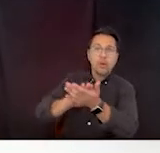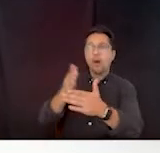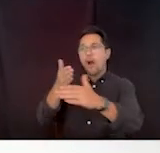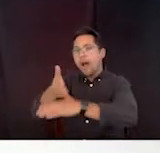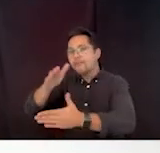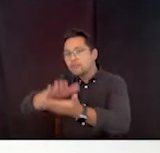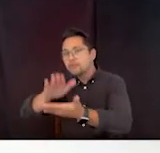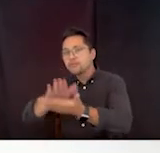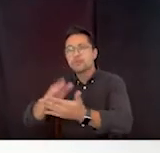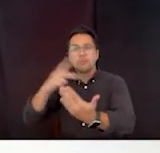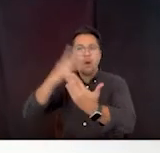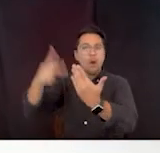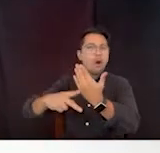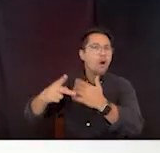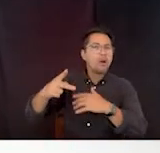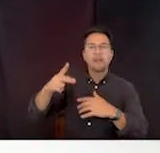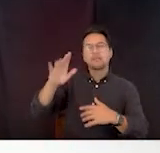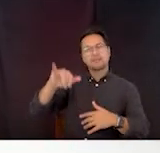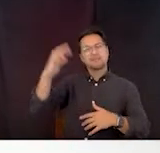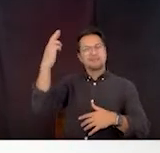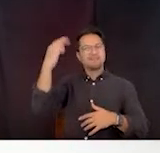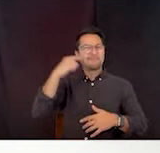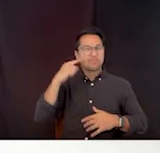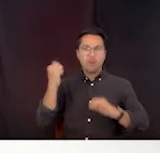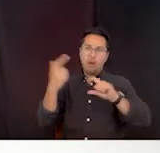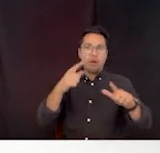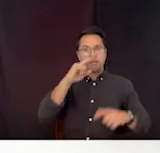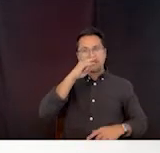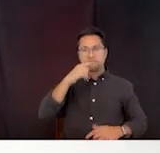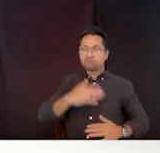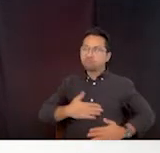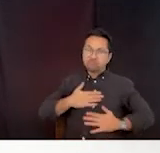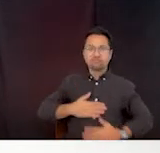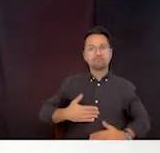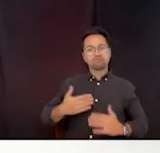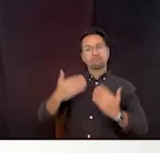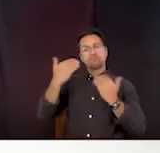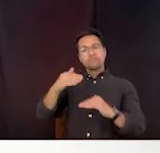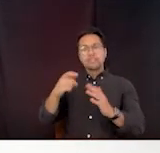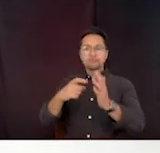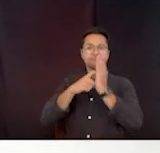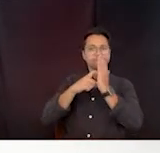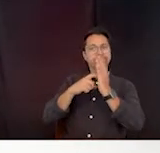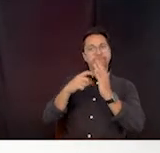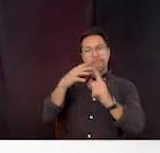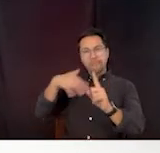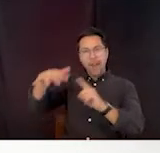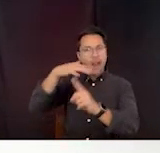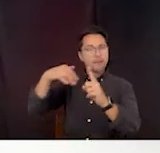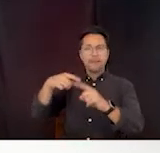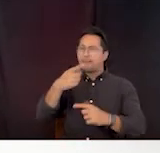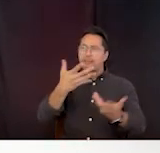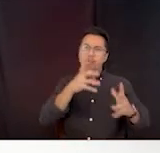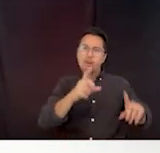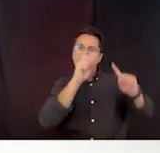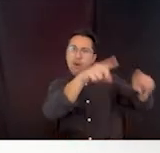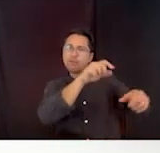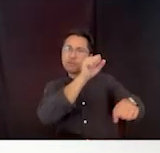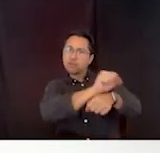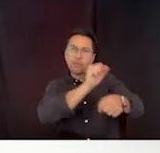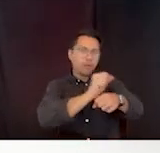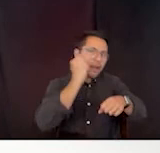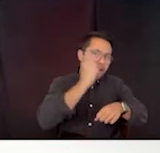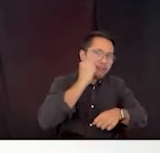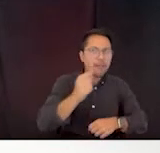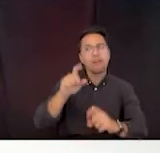do, because that's where all kids are. That's their least restrictive environment. They don't go to work every day. They go to school. That's what kids do. So we want them to be